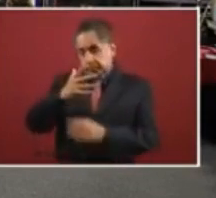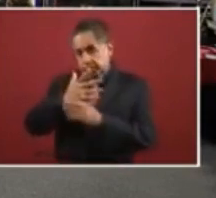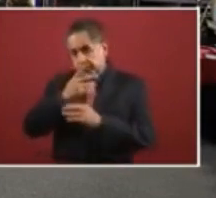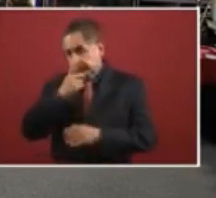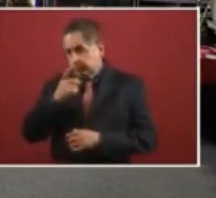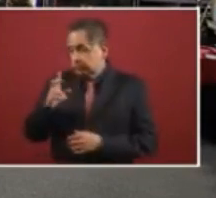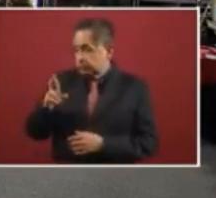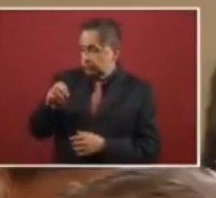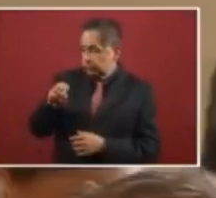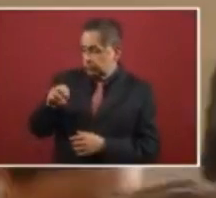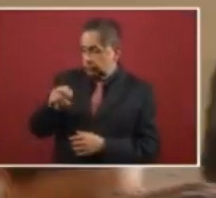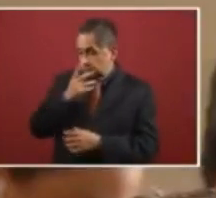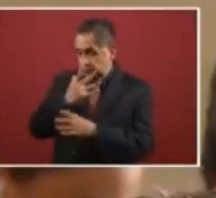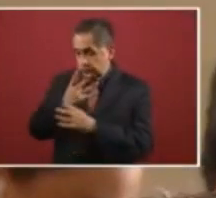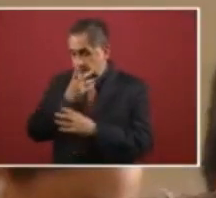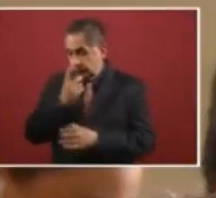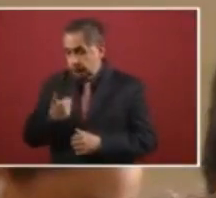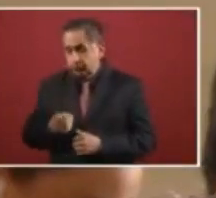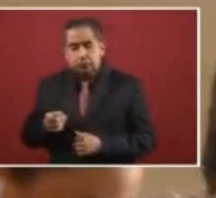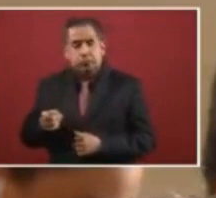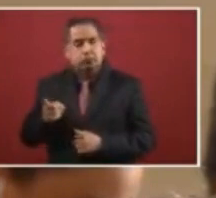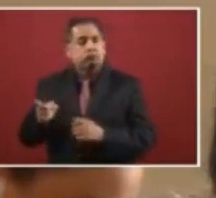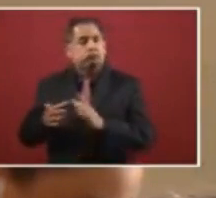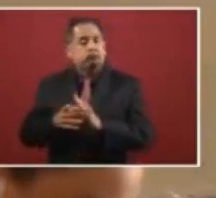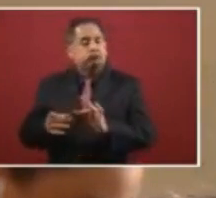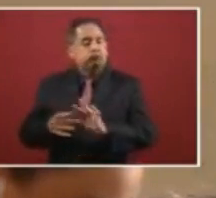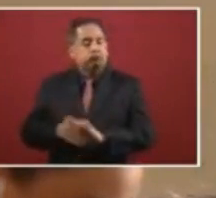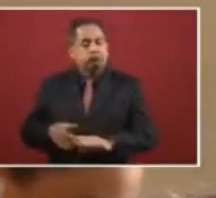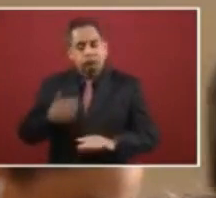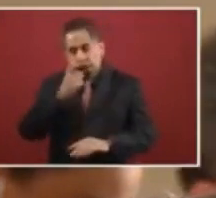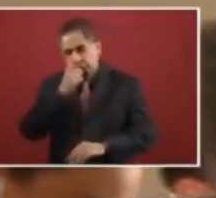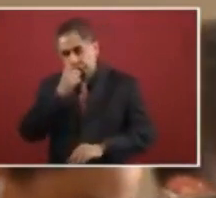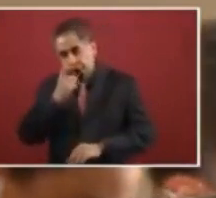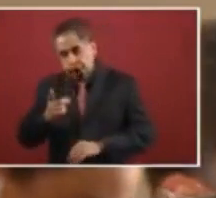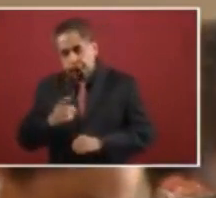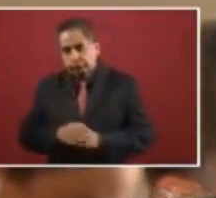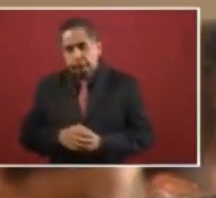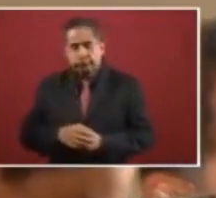And at that time, when Romo documented in